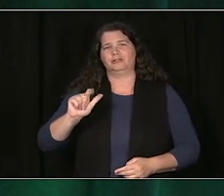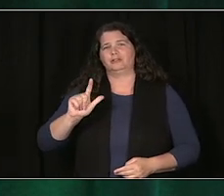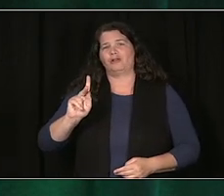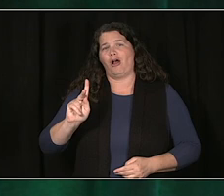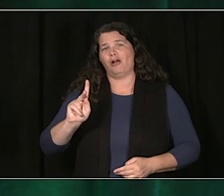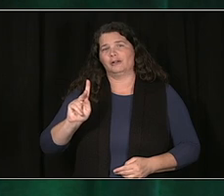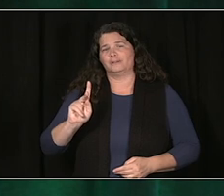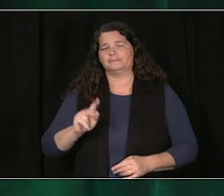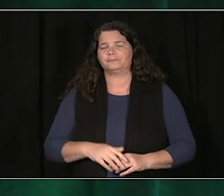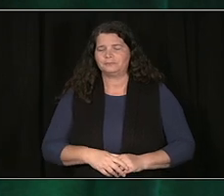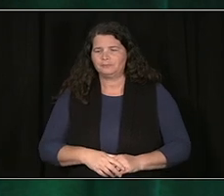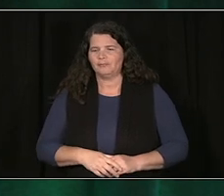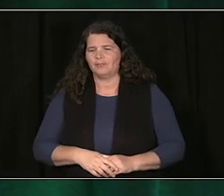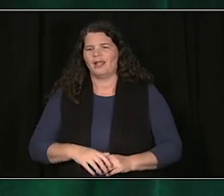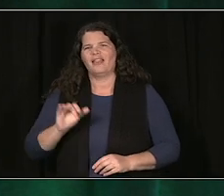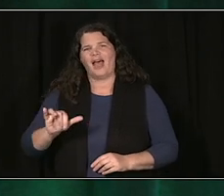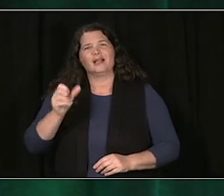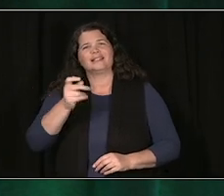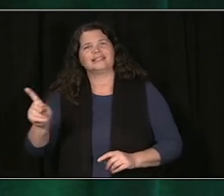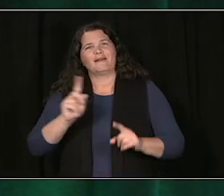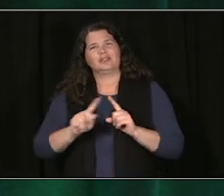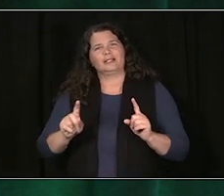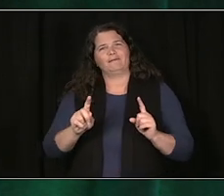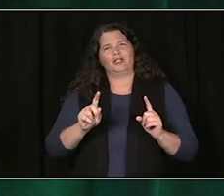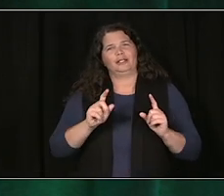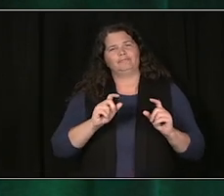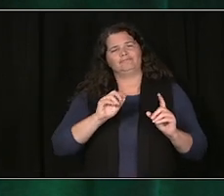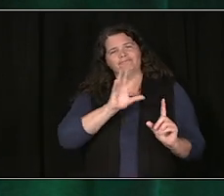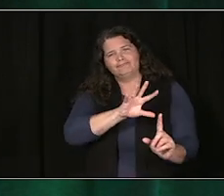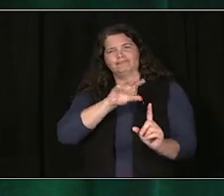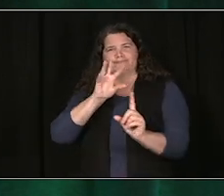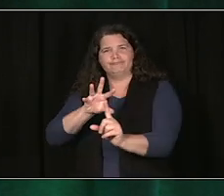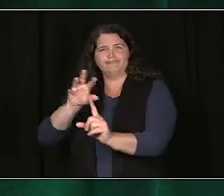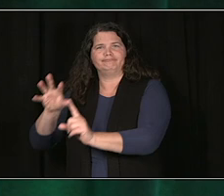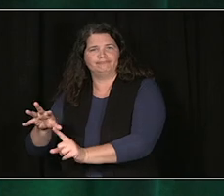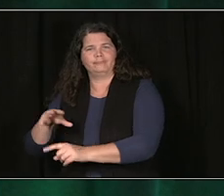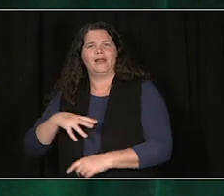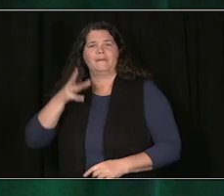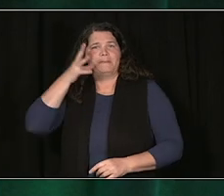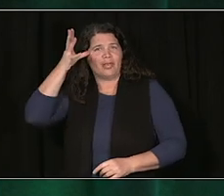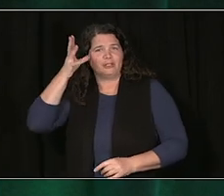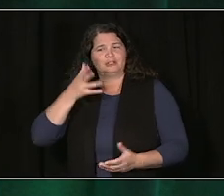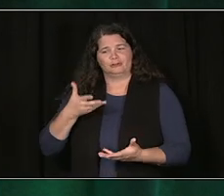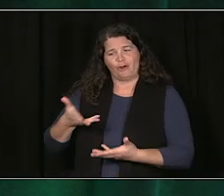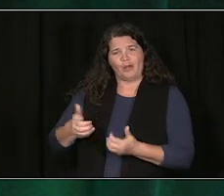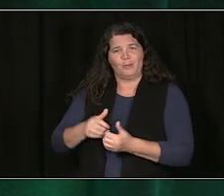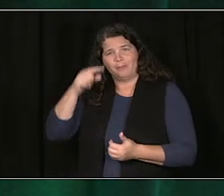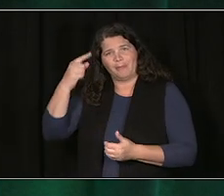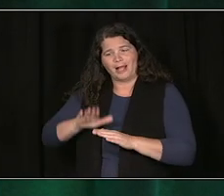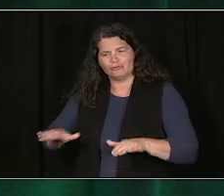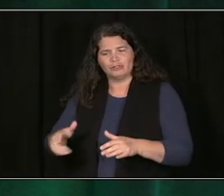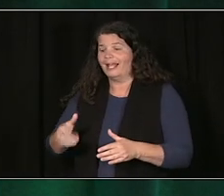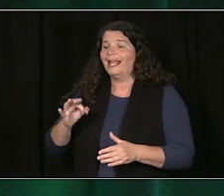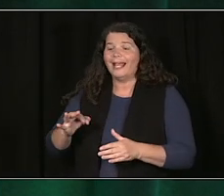several different images of parents talking to their Black children about what to do if they're pulled over by the police, how to survive that situation, how